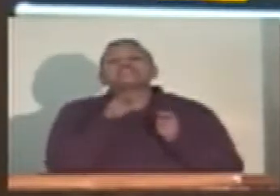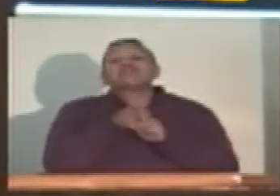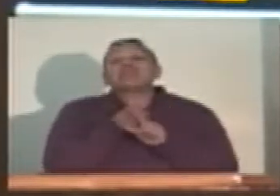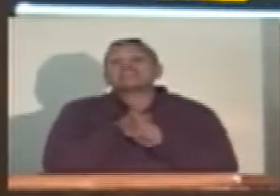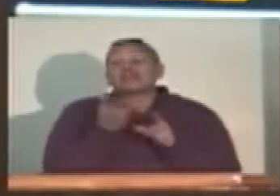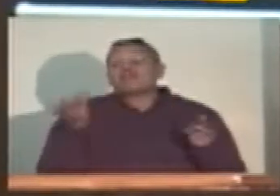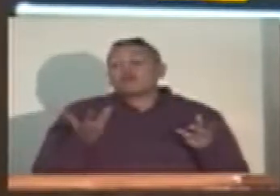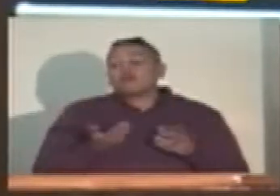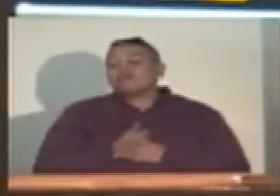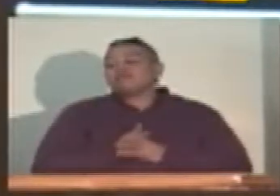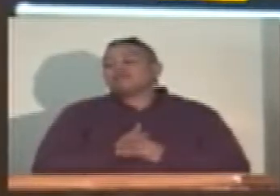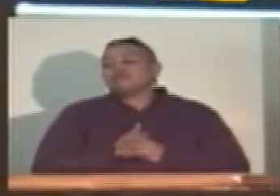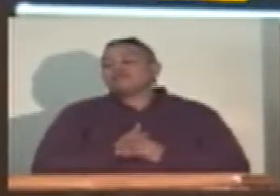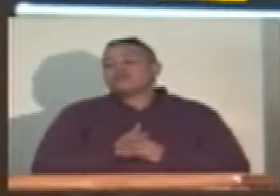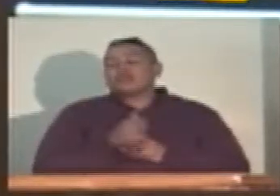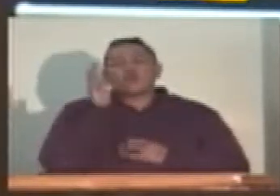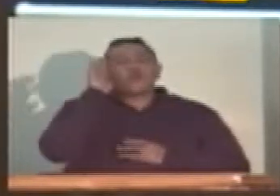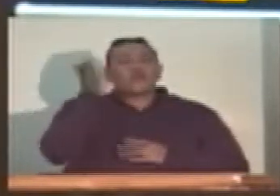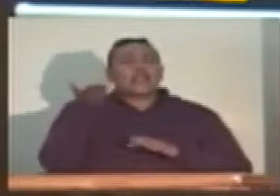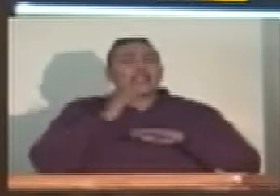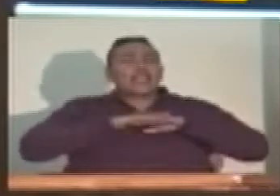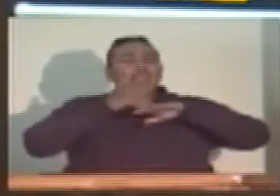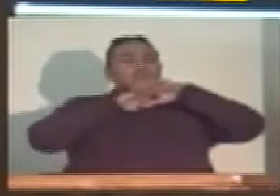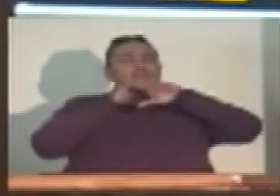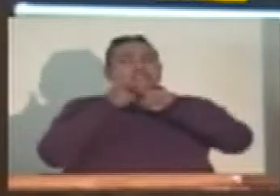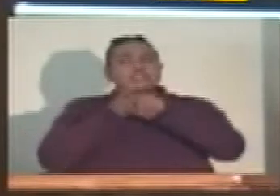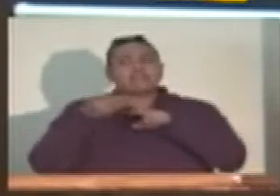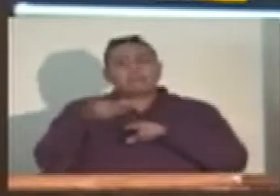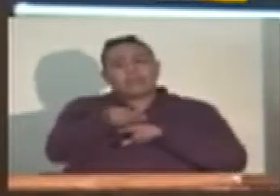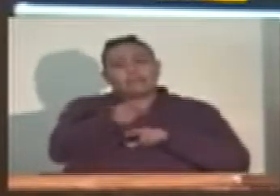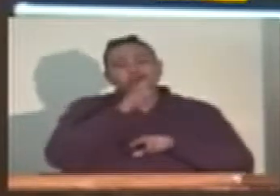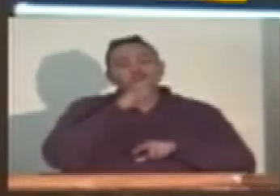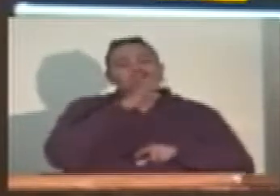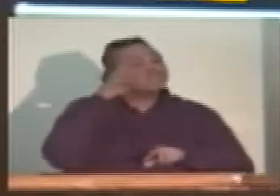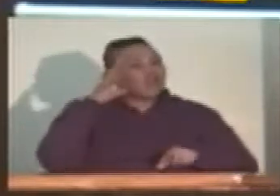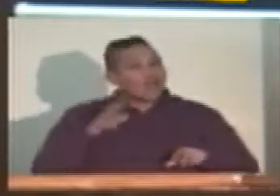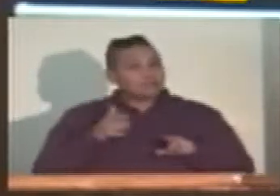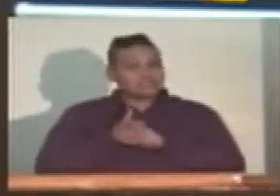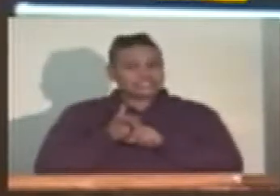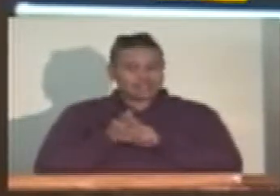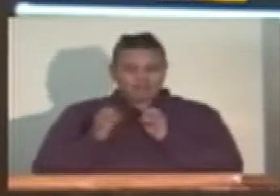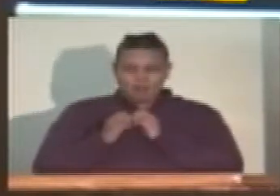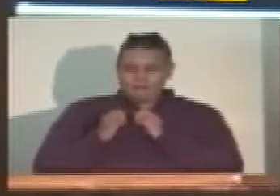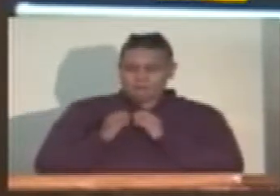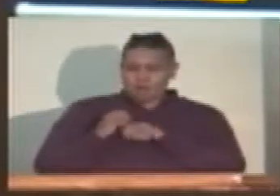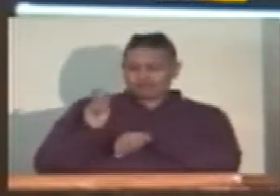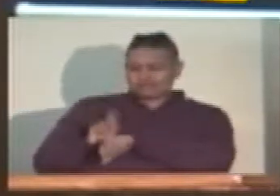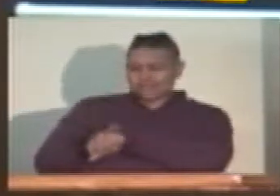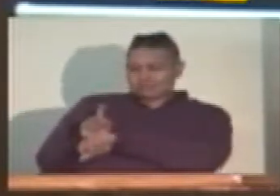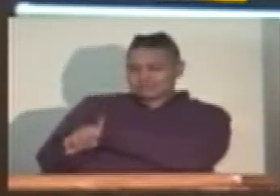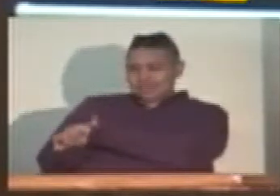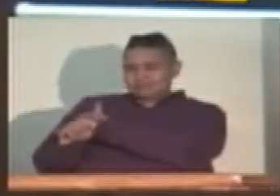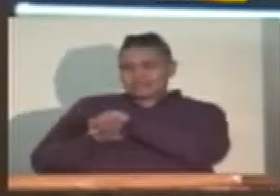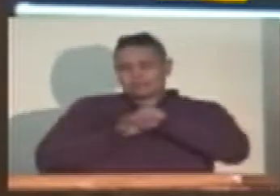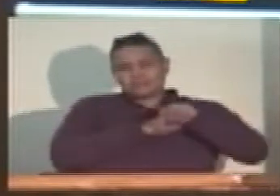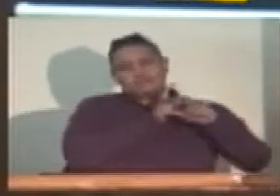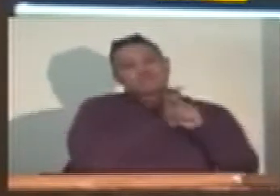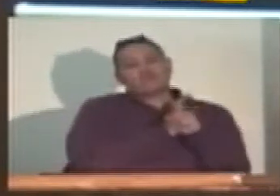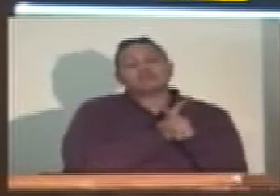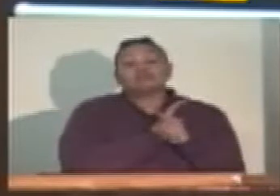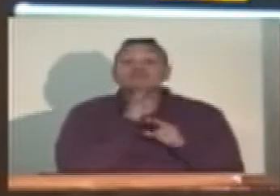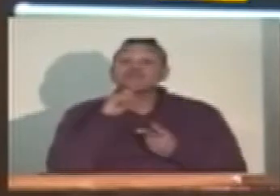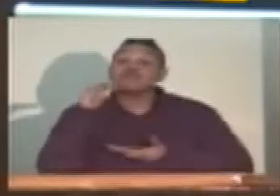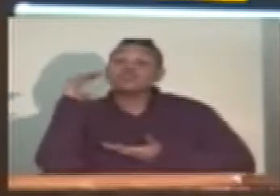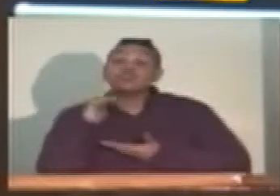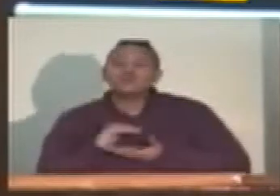Specifically, it will increase payments to farmers in a much more timely manner,